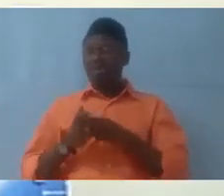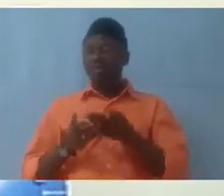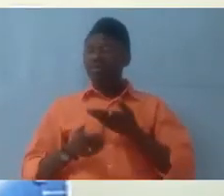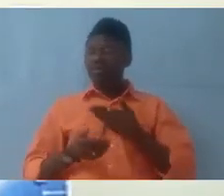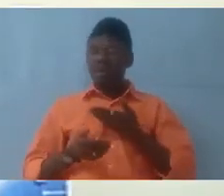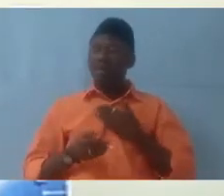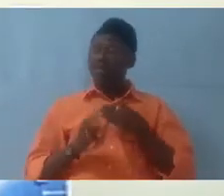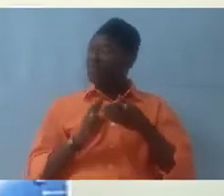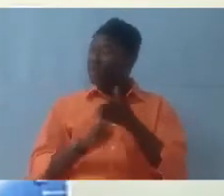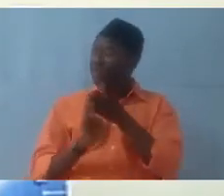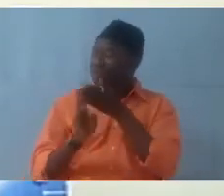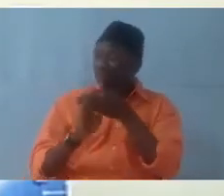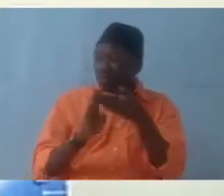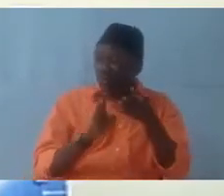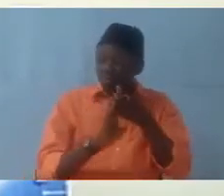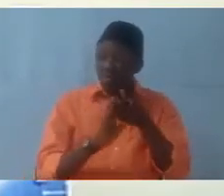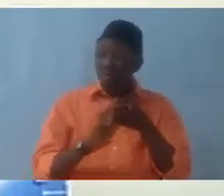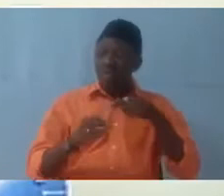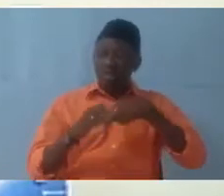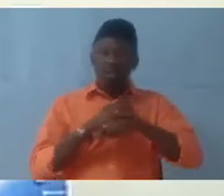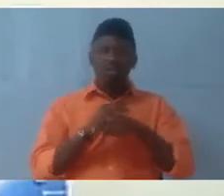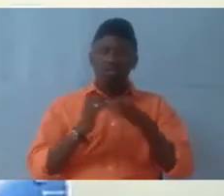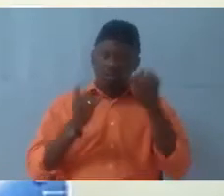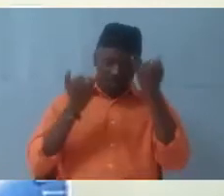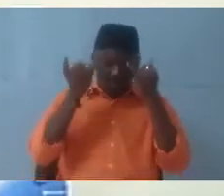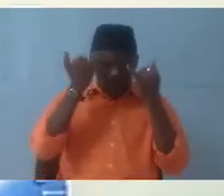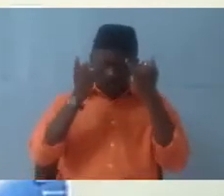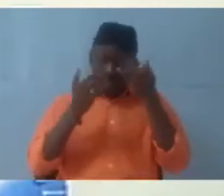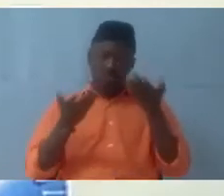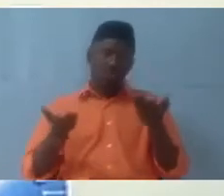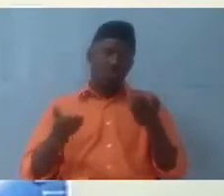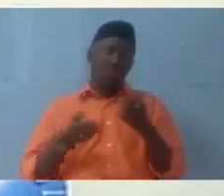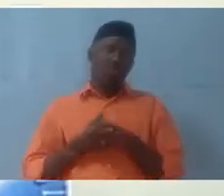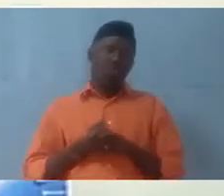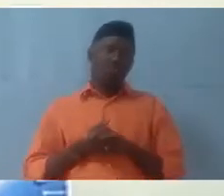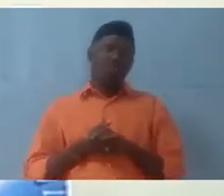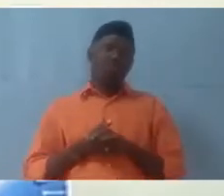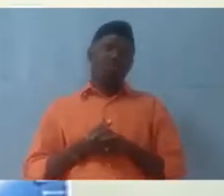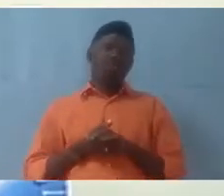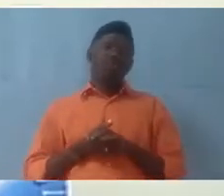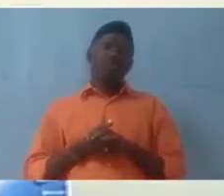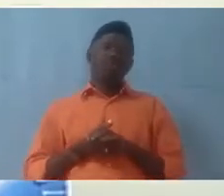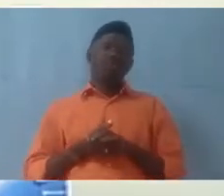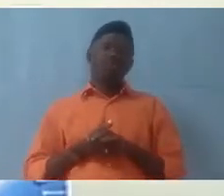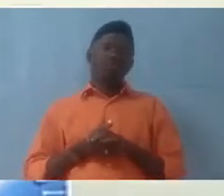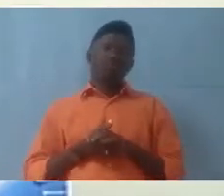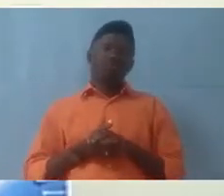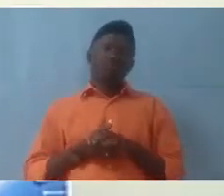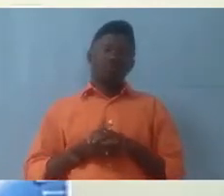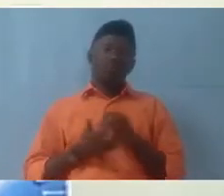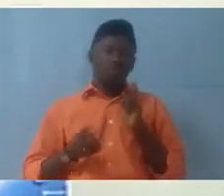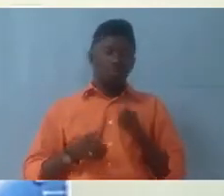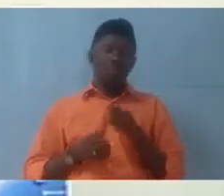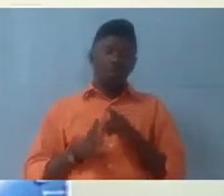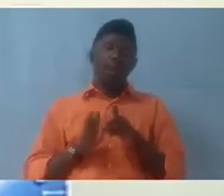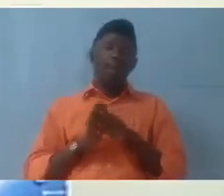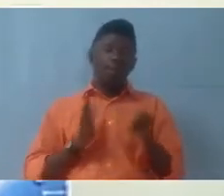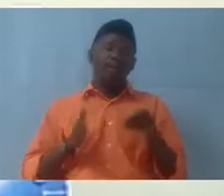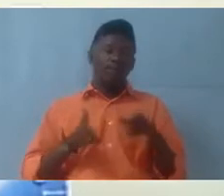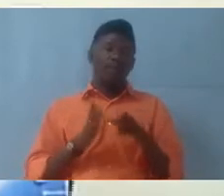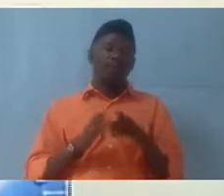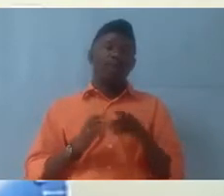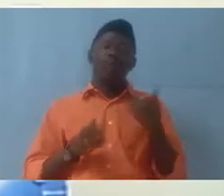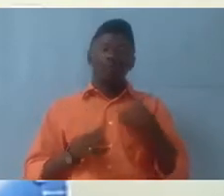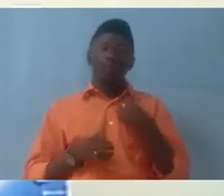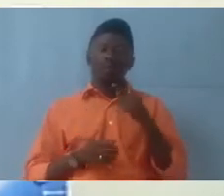the decisions. Kon nak lool da fay gëna tax sax ñu gën ci duggal seen lox. But again privately one may say that yes, because